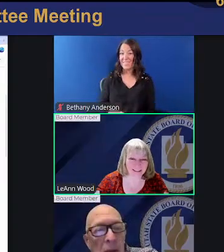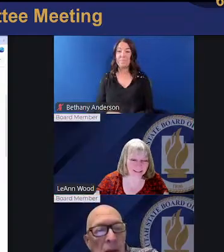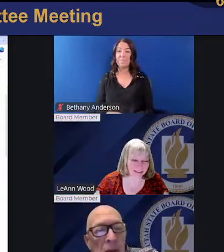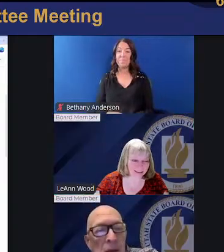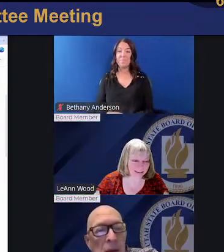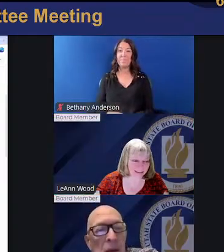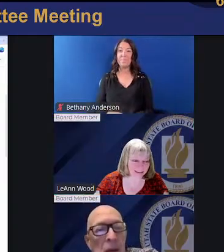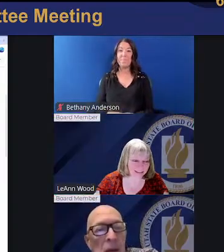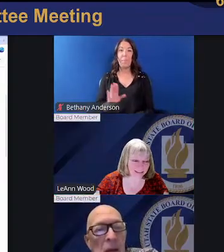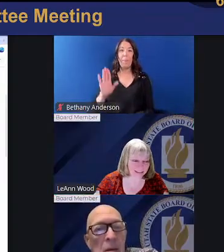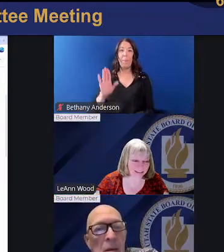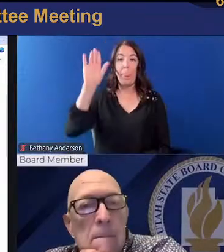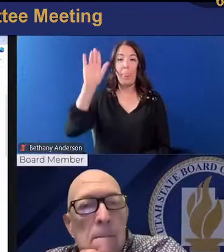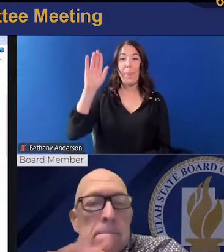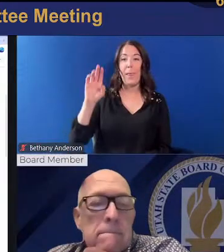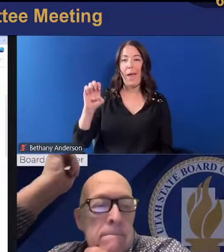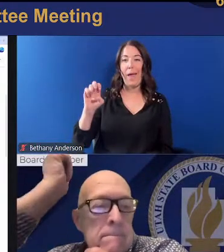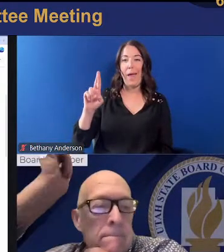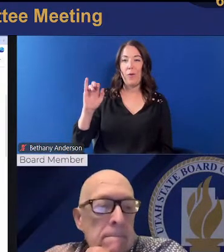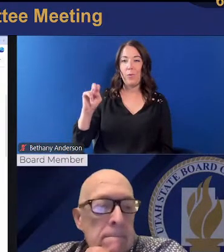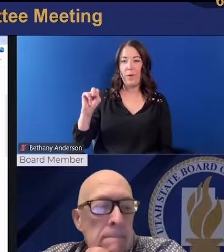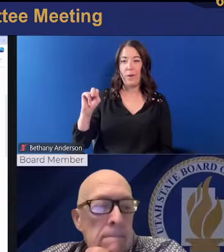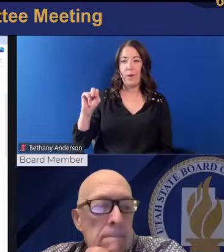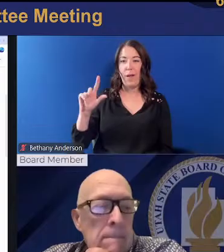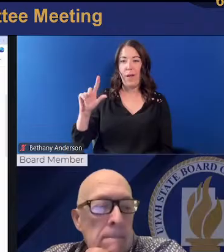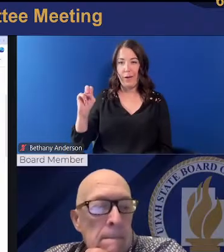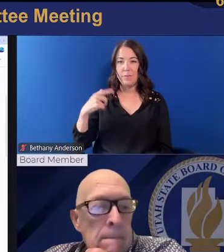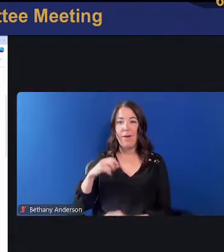I can make that motion.